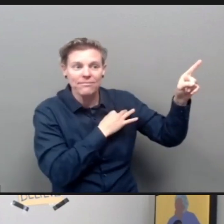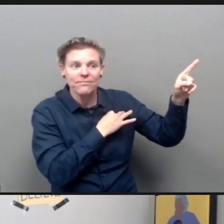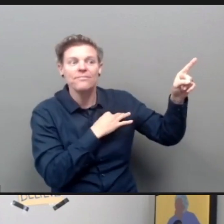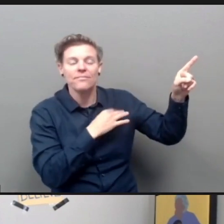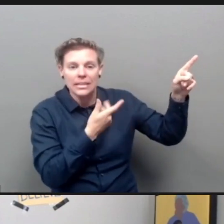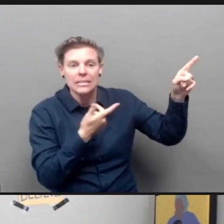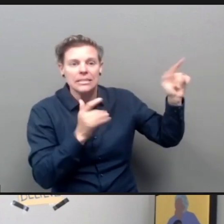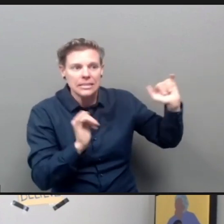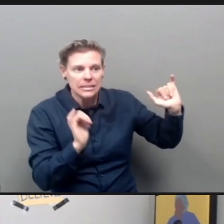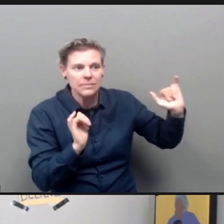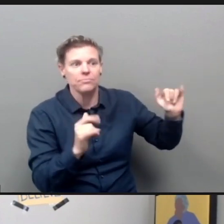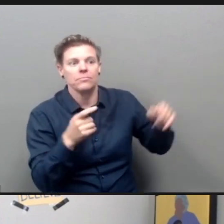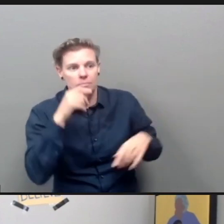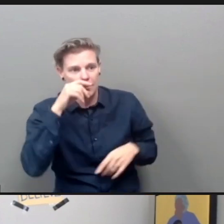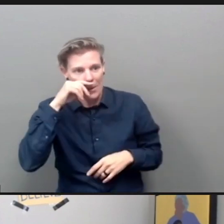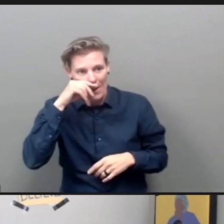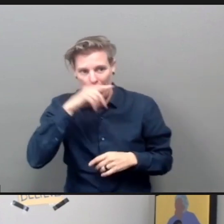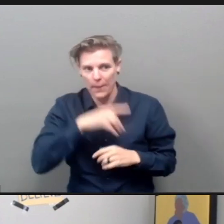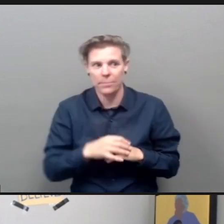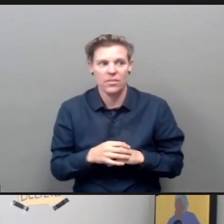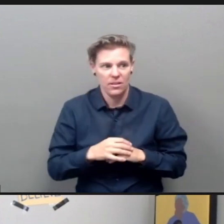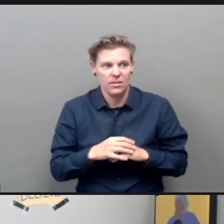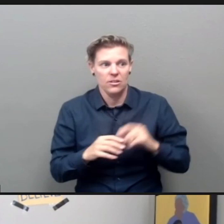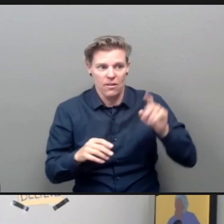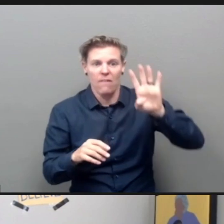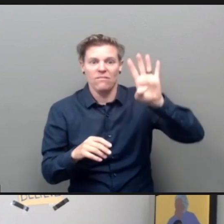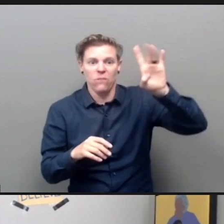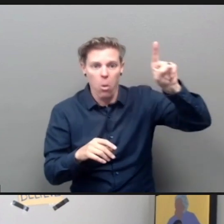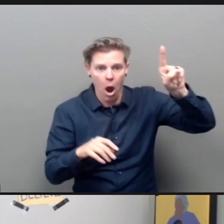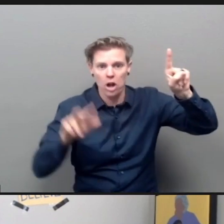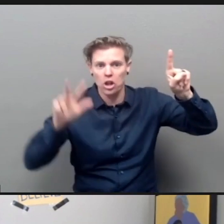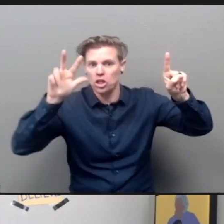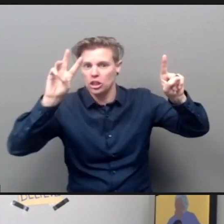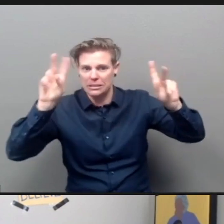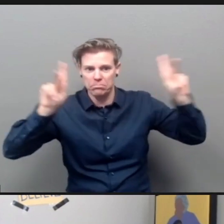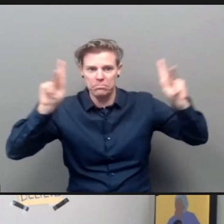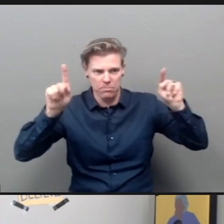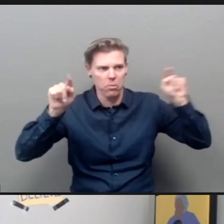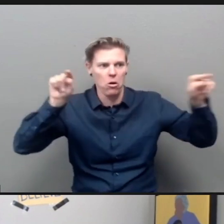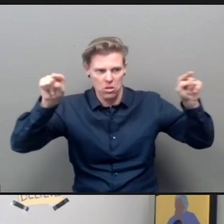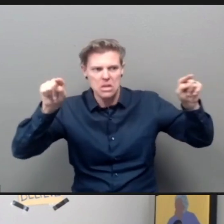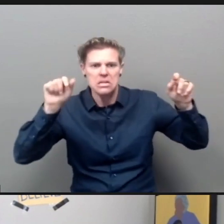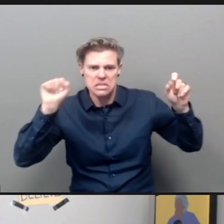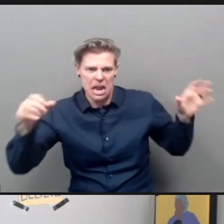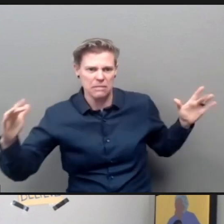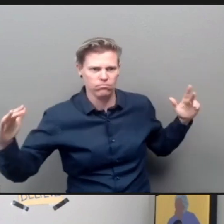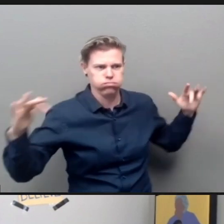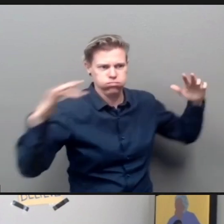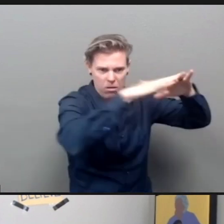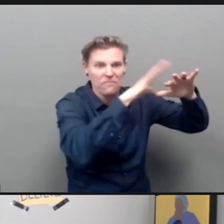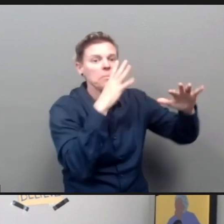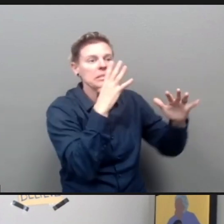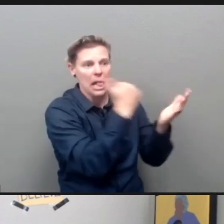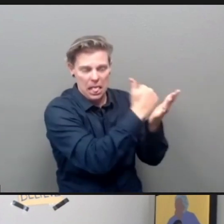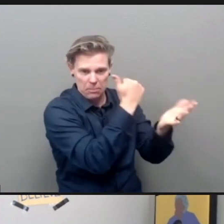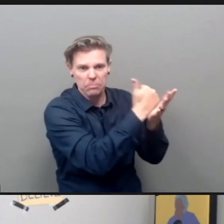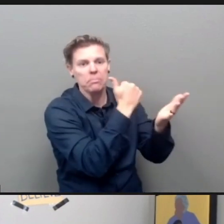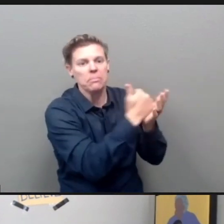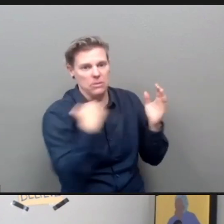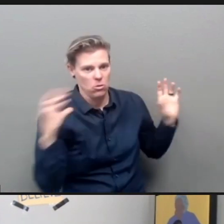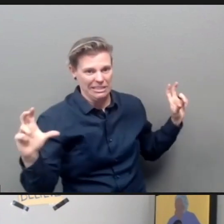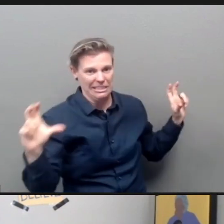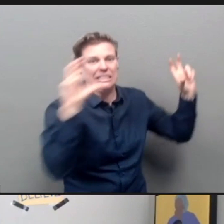another 36 people. Also, we believe heading to Farmington in the next couple of days. So that will give them